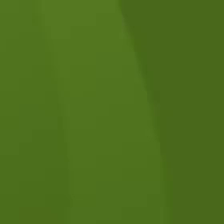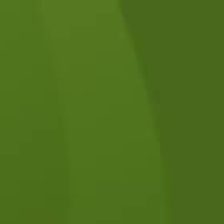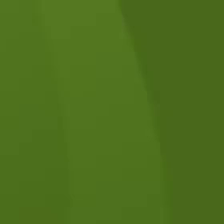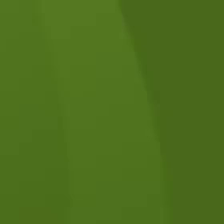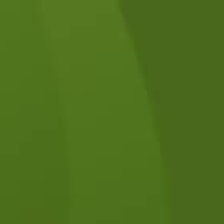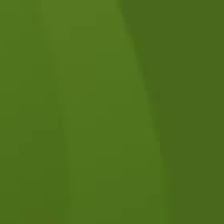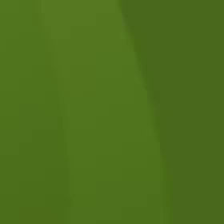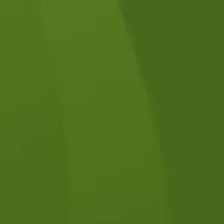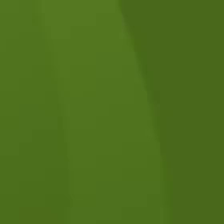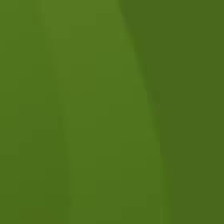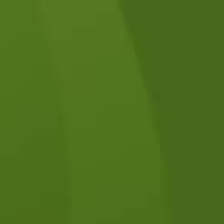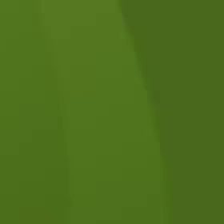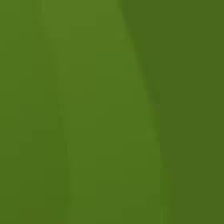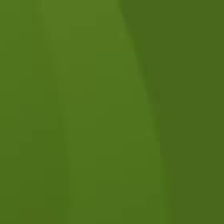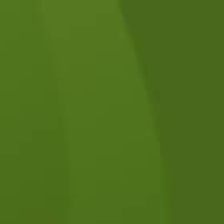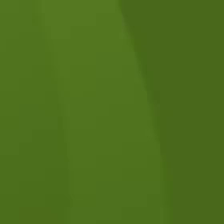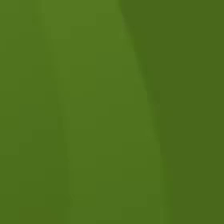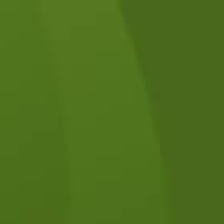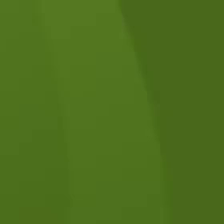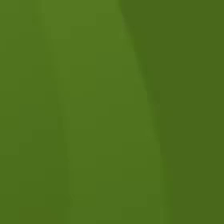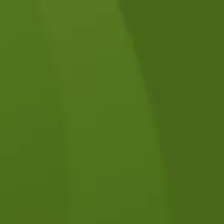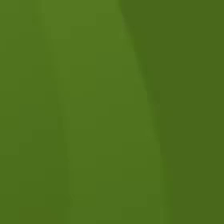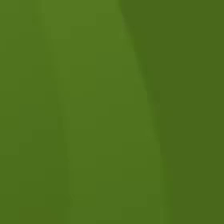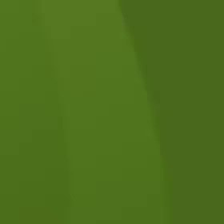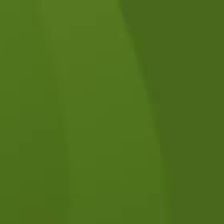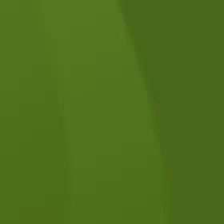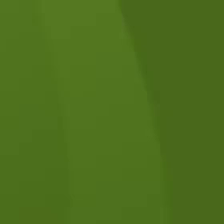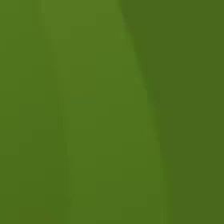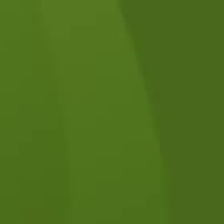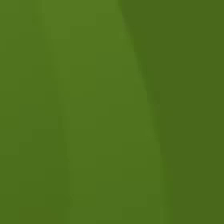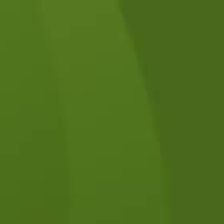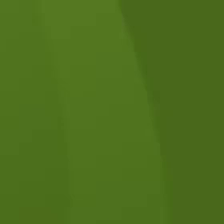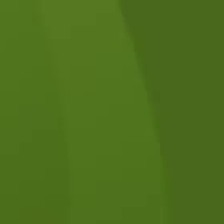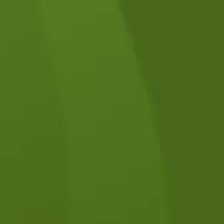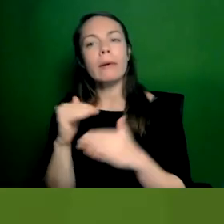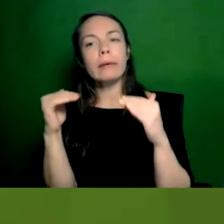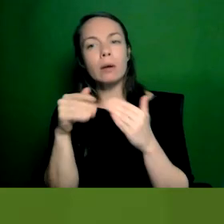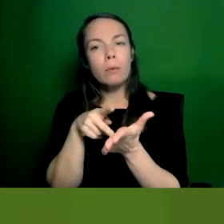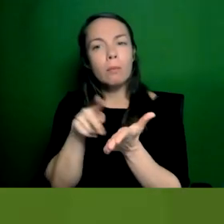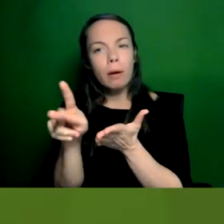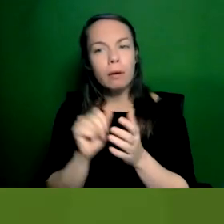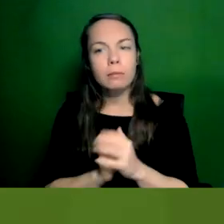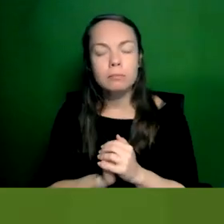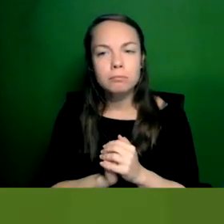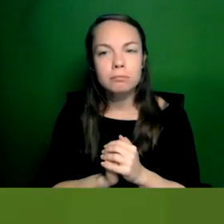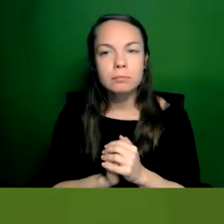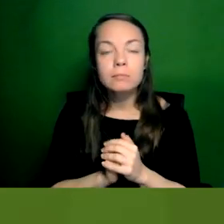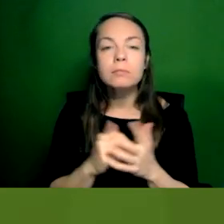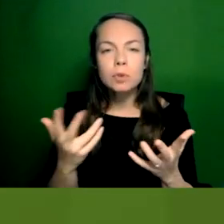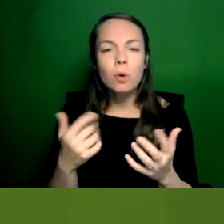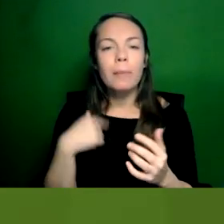You know, that when thinking about pay equity, you know, okay, there's a right to equal pay. And what I think that